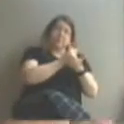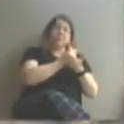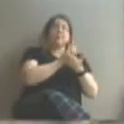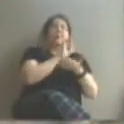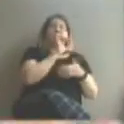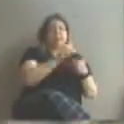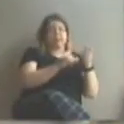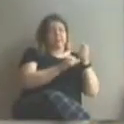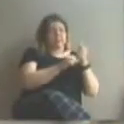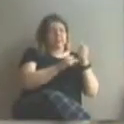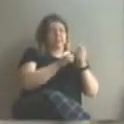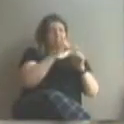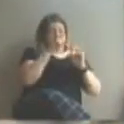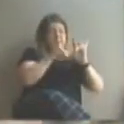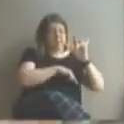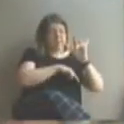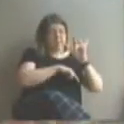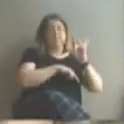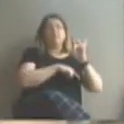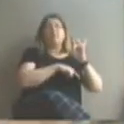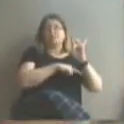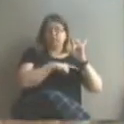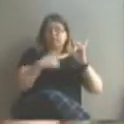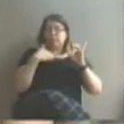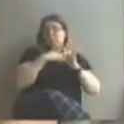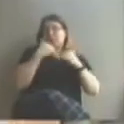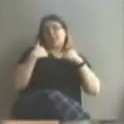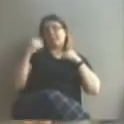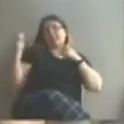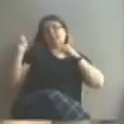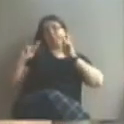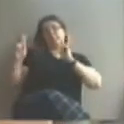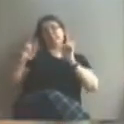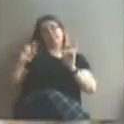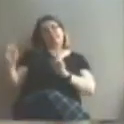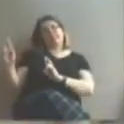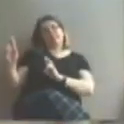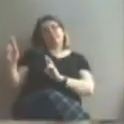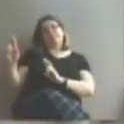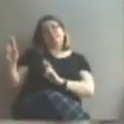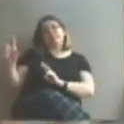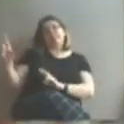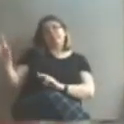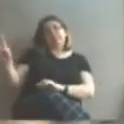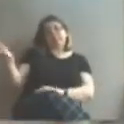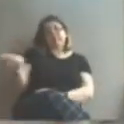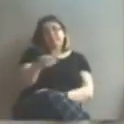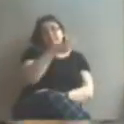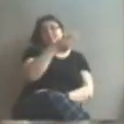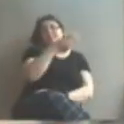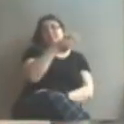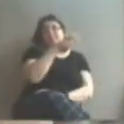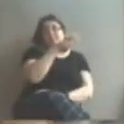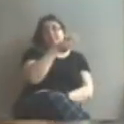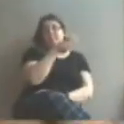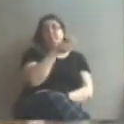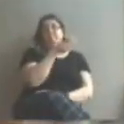is absent, then we have people in a pool that we're able to send out